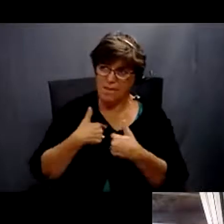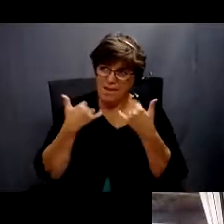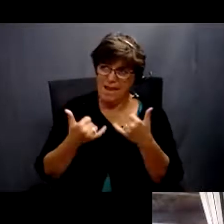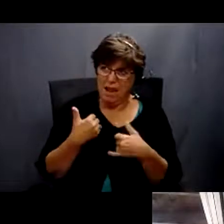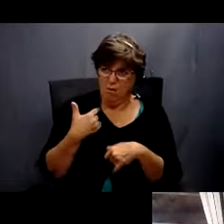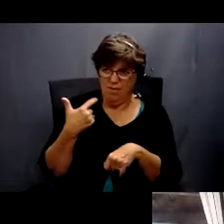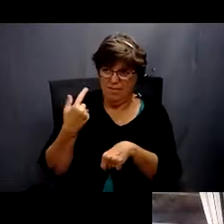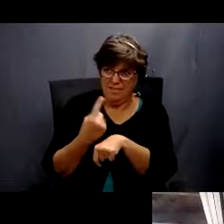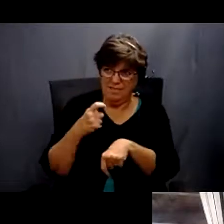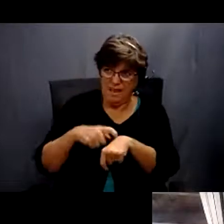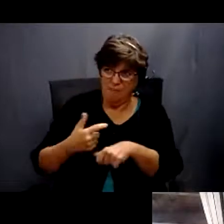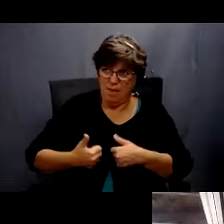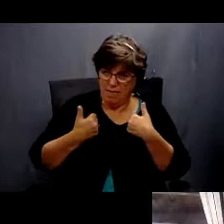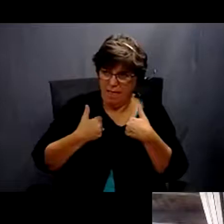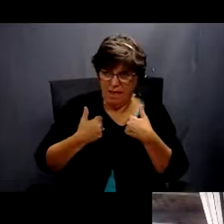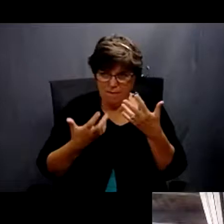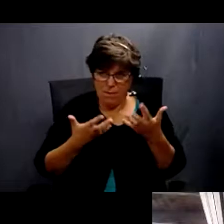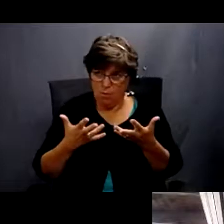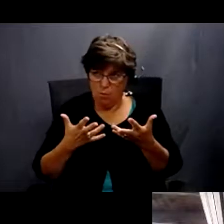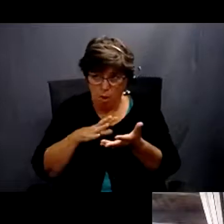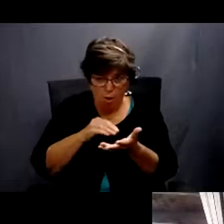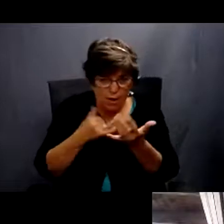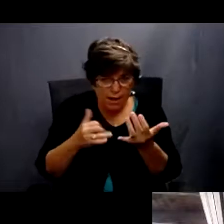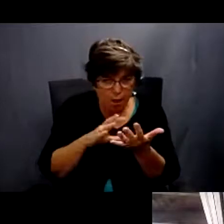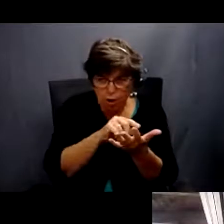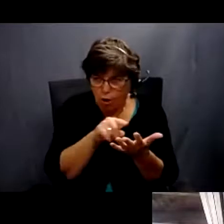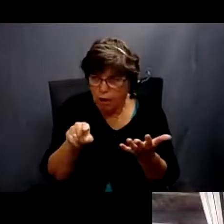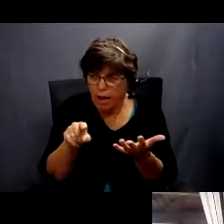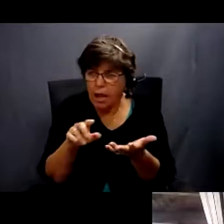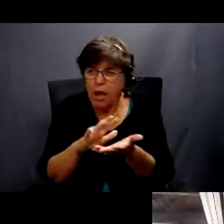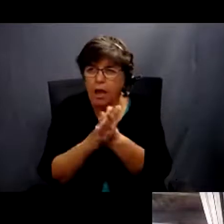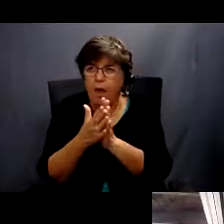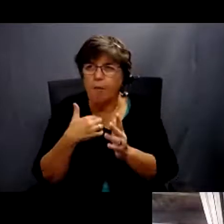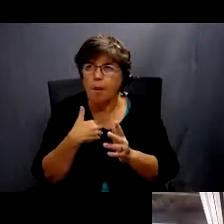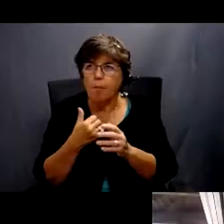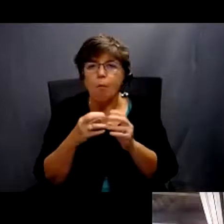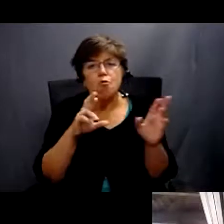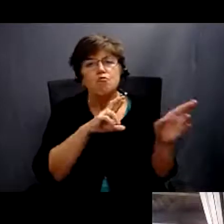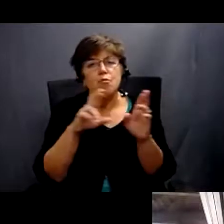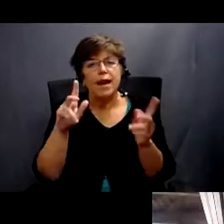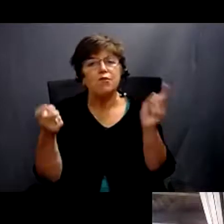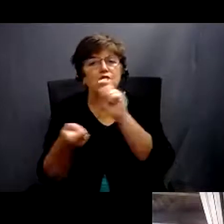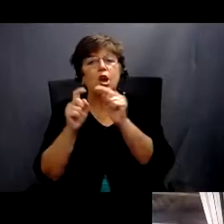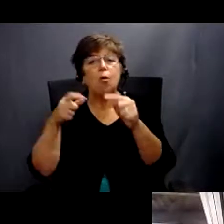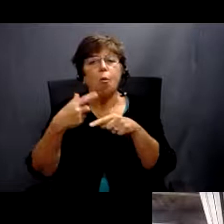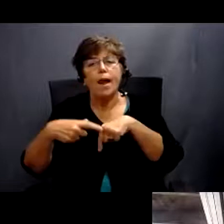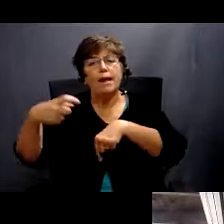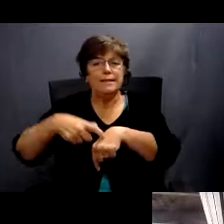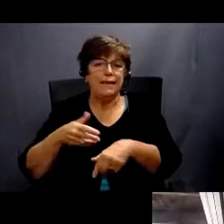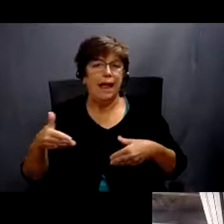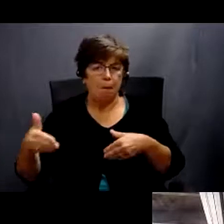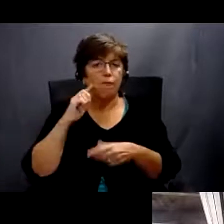And how will that make me more like just ready for change when that's called for?